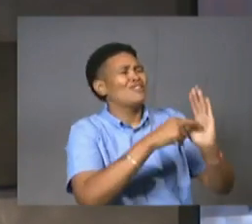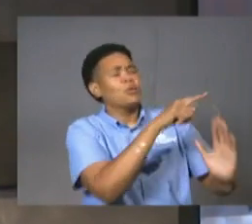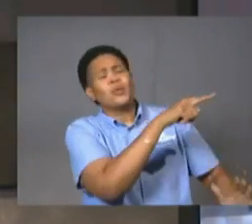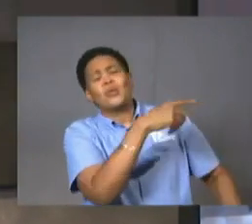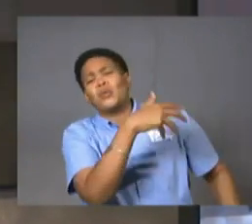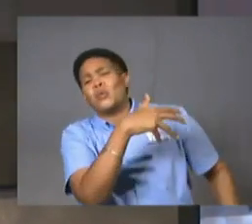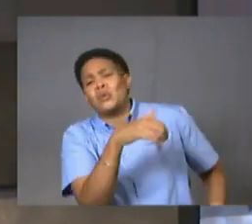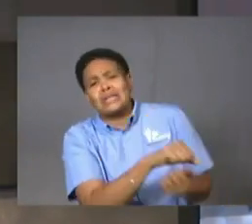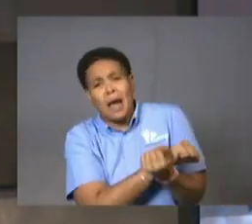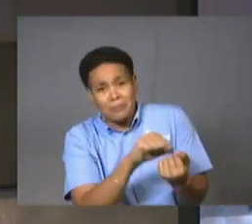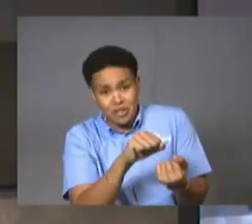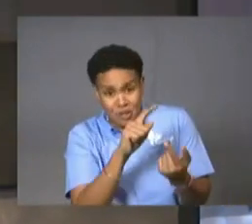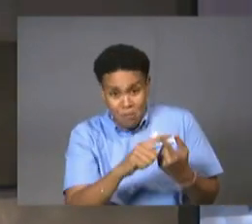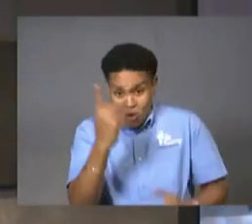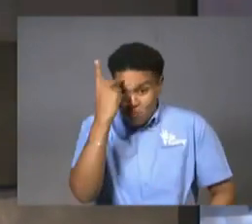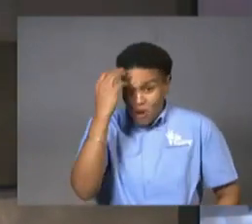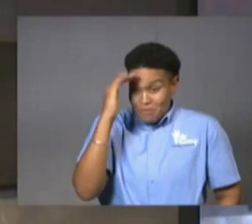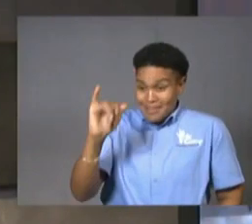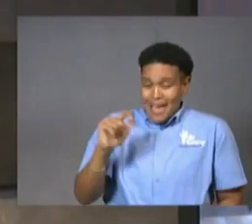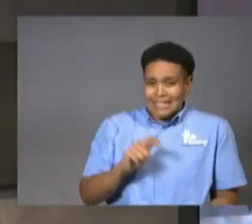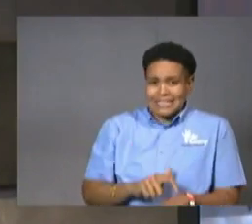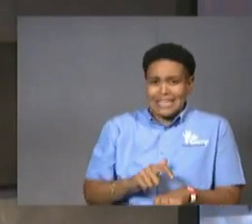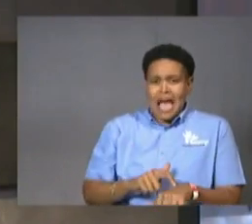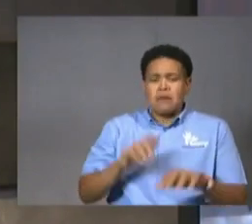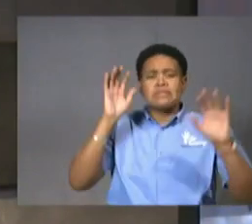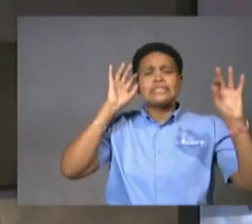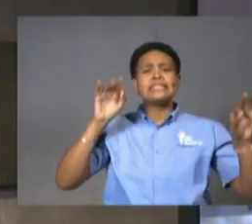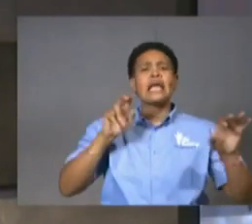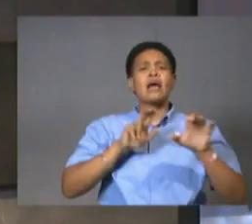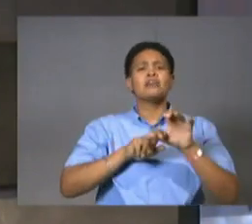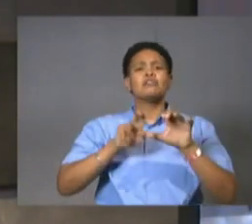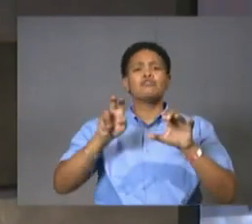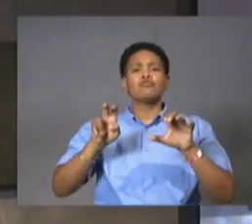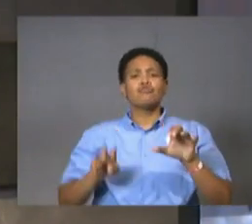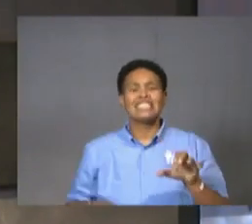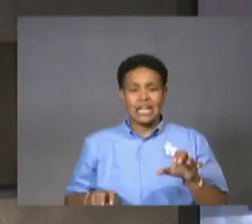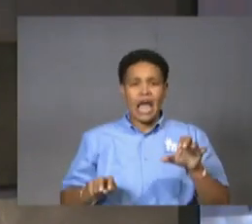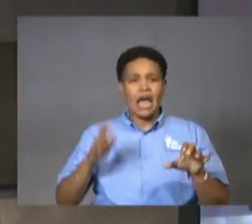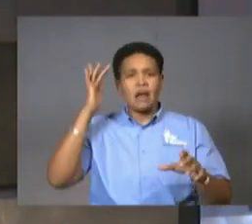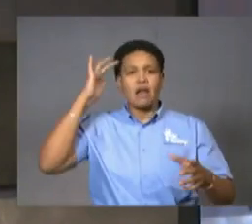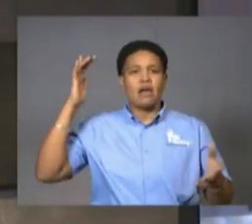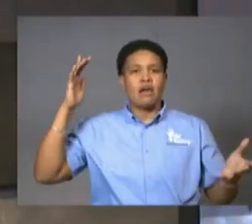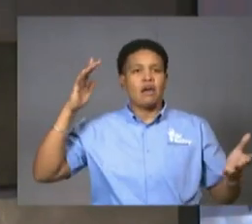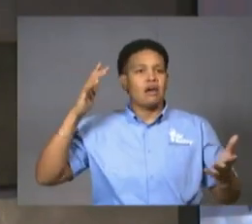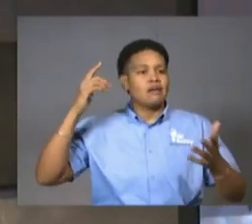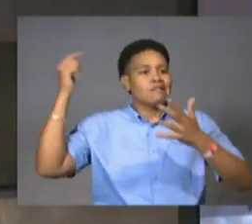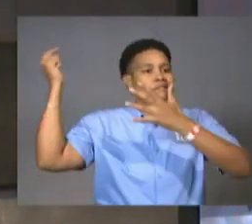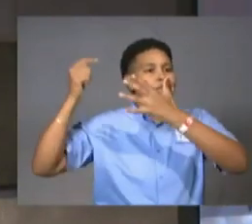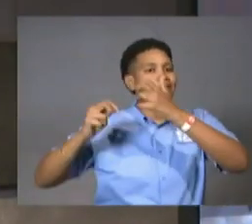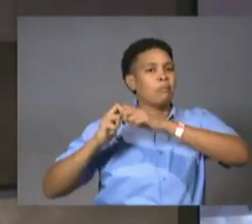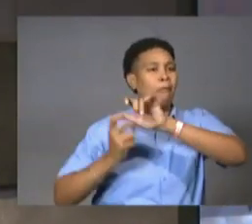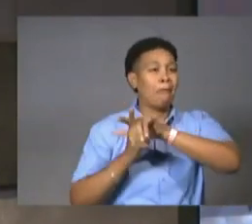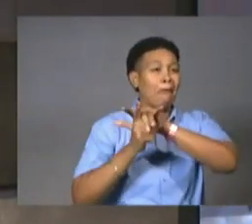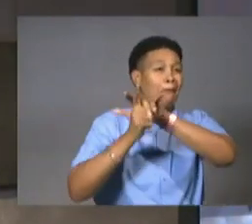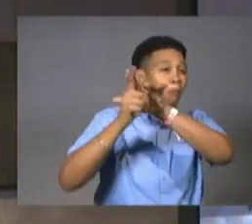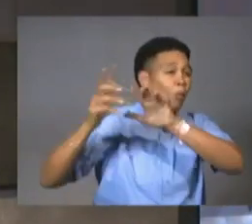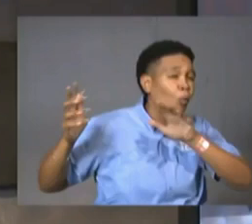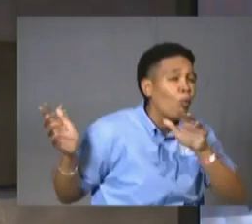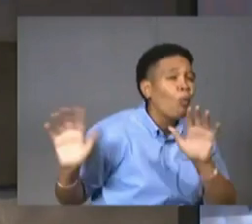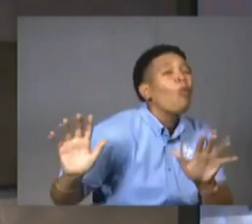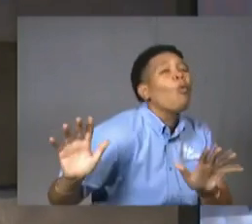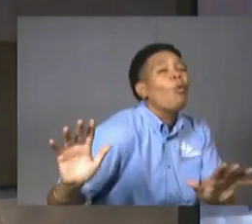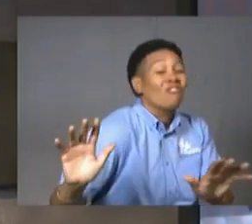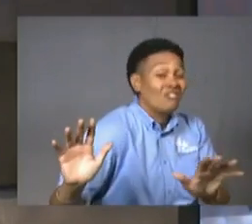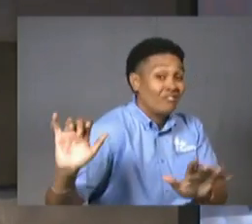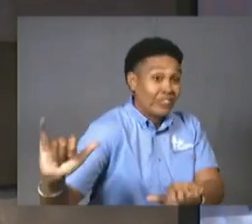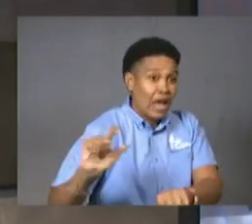the Prime Minister of the day resigned under a cloud. At that time, the Jamaican